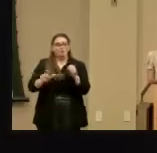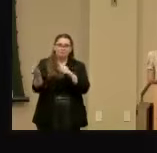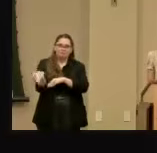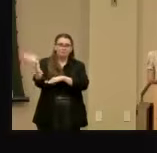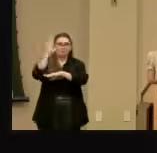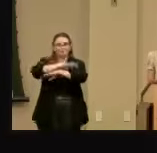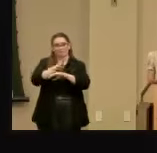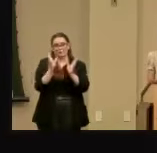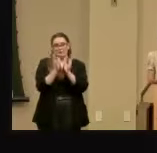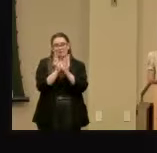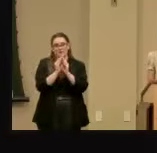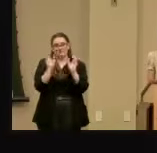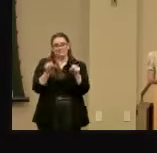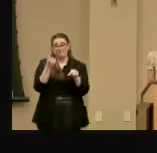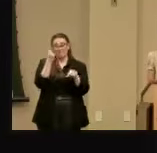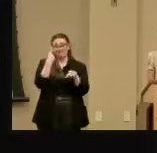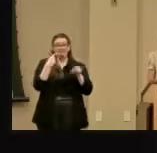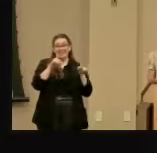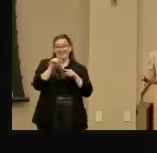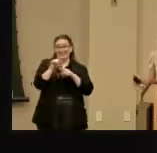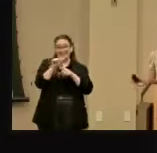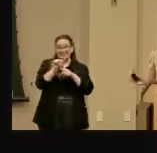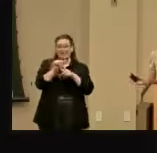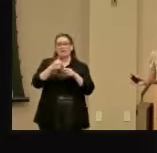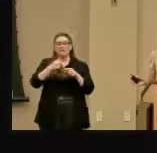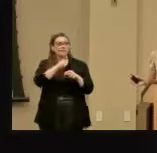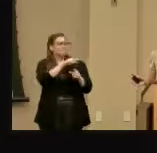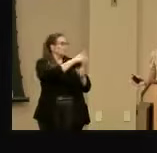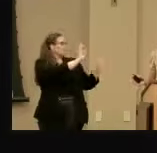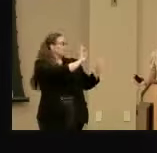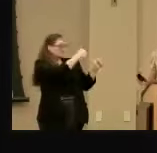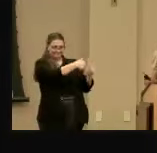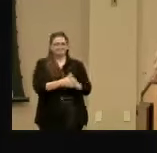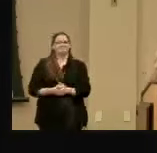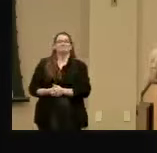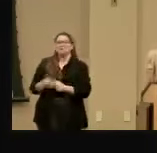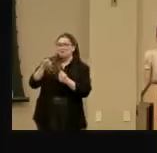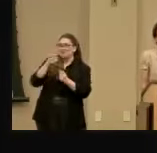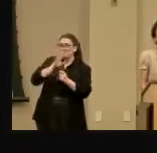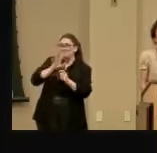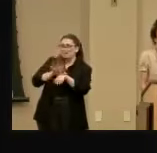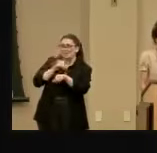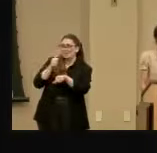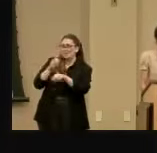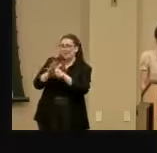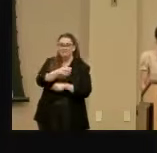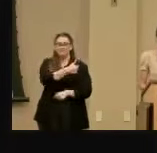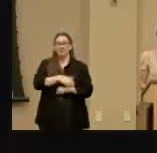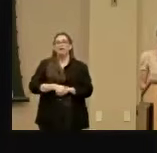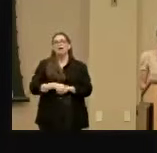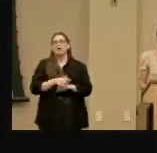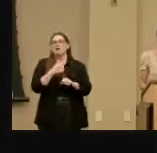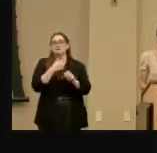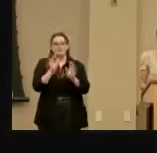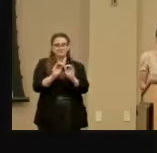of the data here is not well researched. Am I speaking slowly enough? Okay, go. So I just